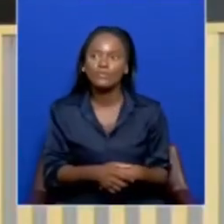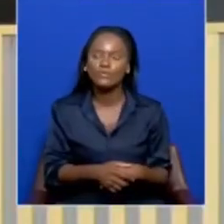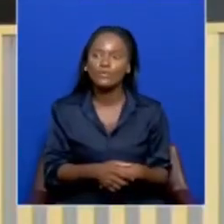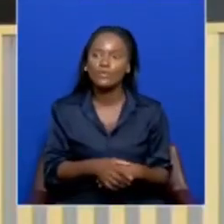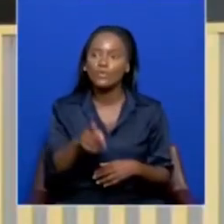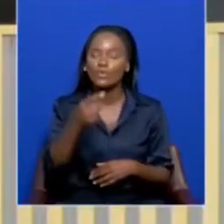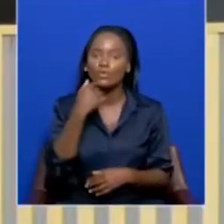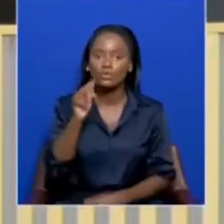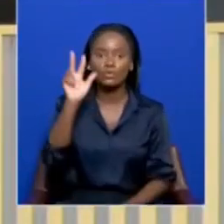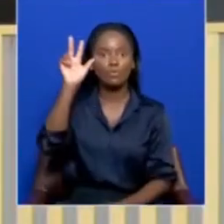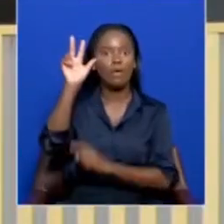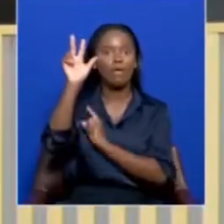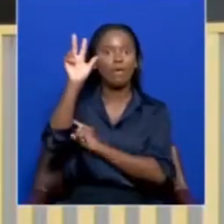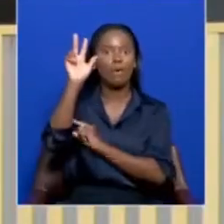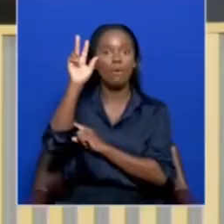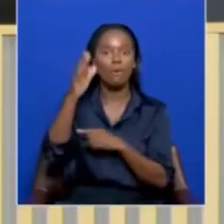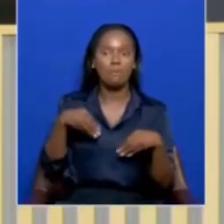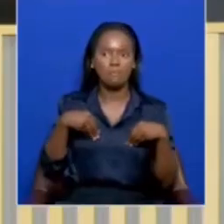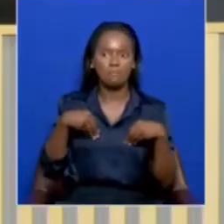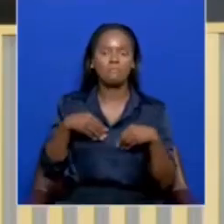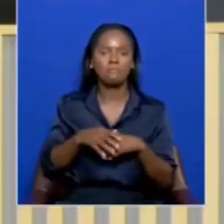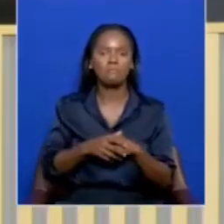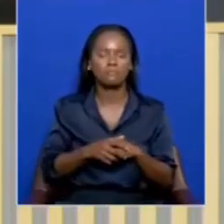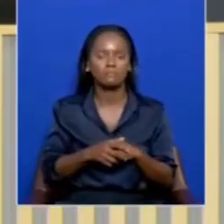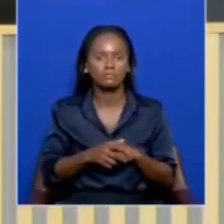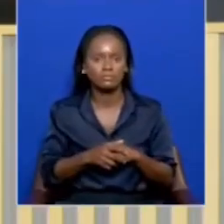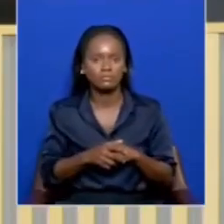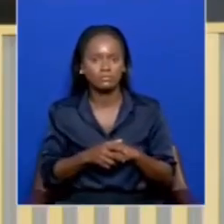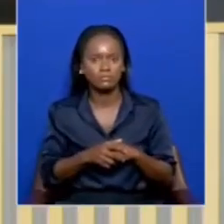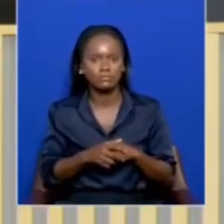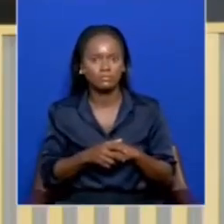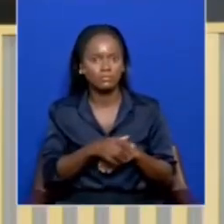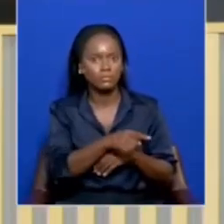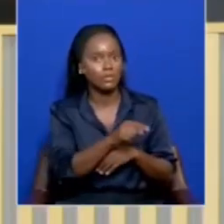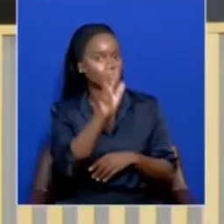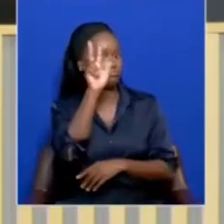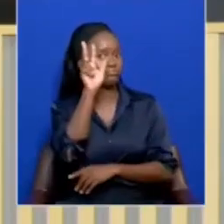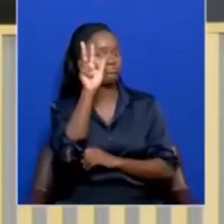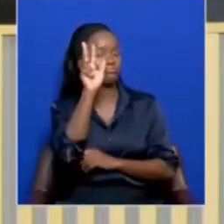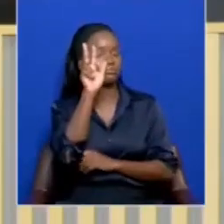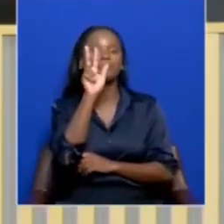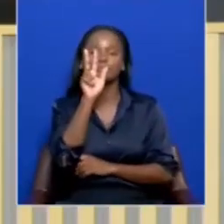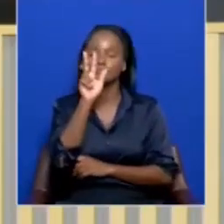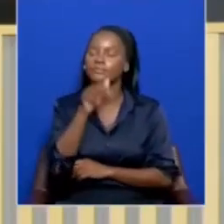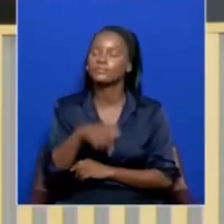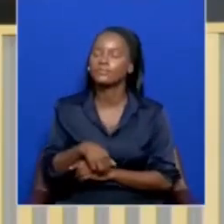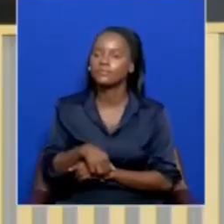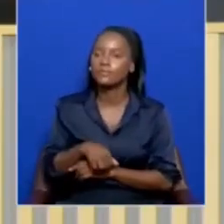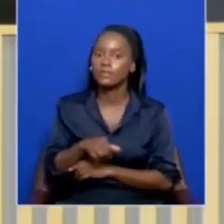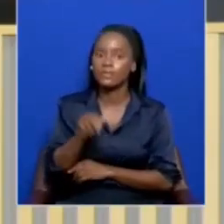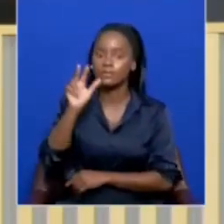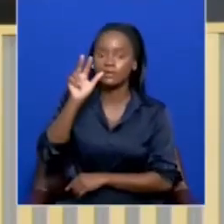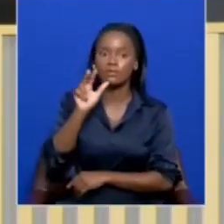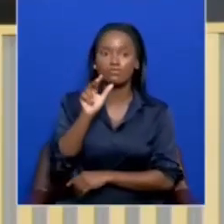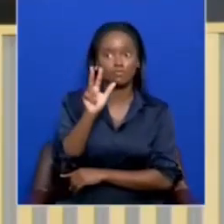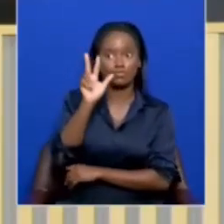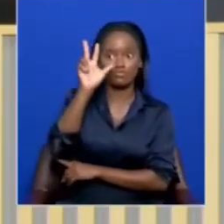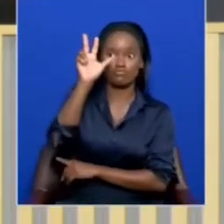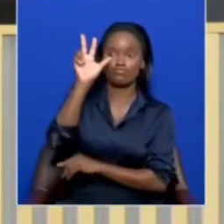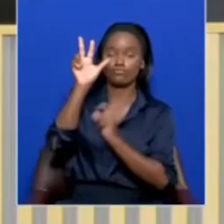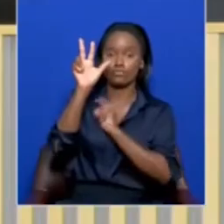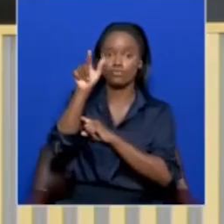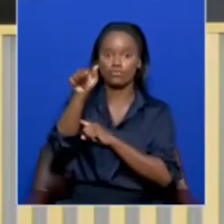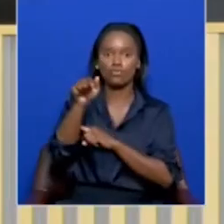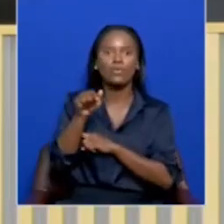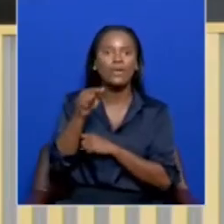I'm going to take an oath. Do you swear that the evidence you are going to give is the truth, the whole truth, and nothing